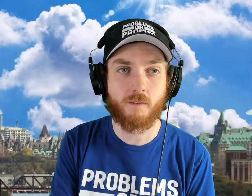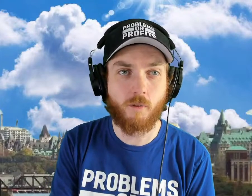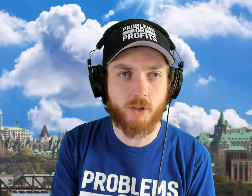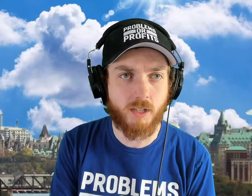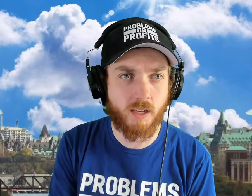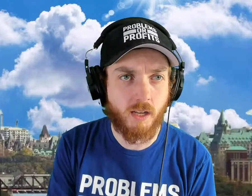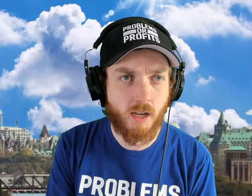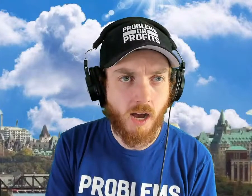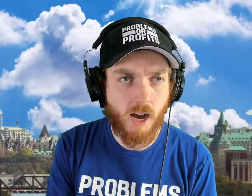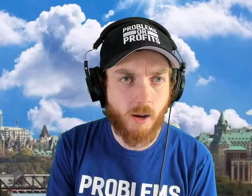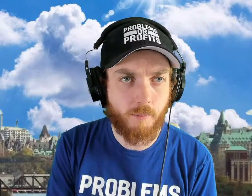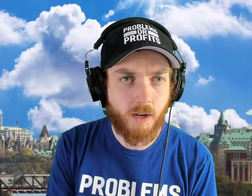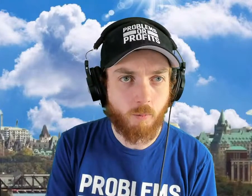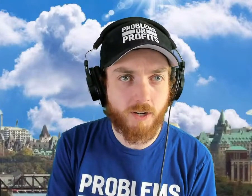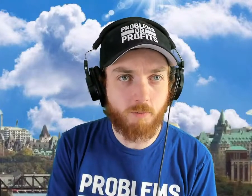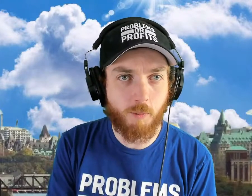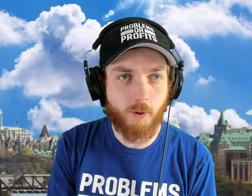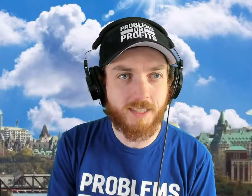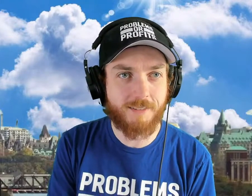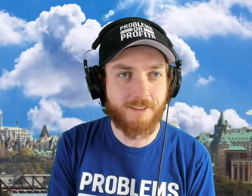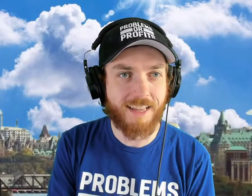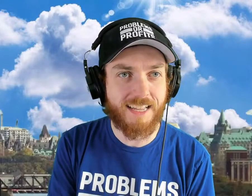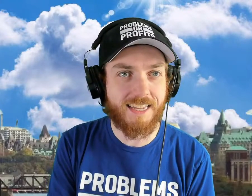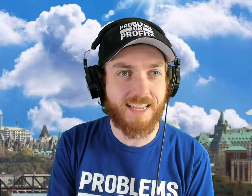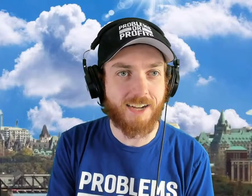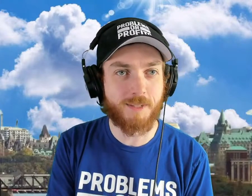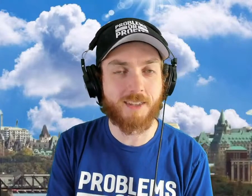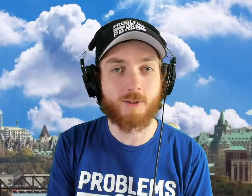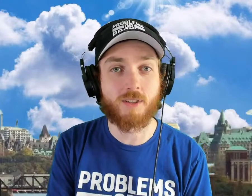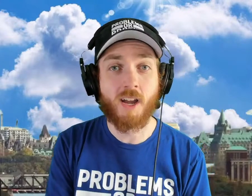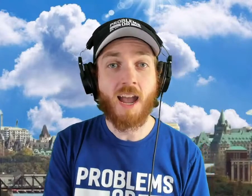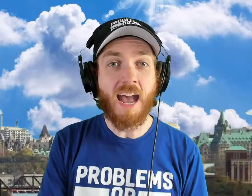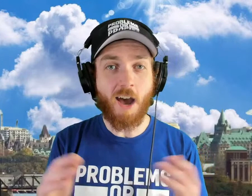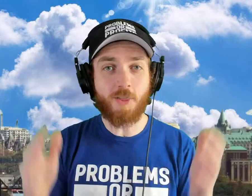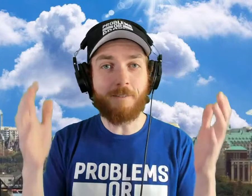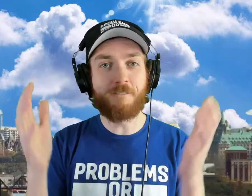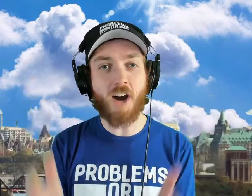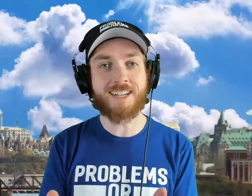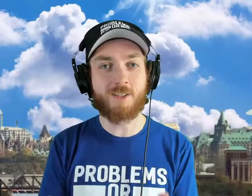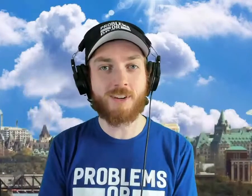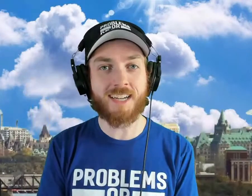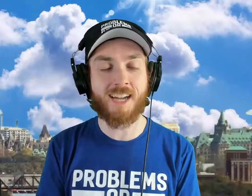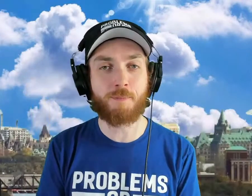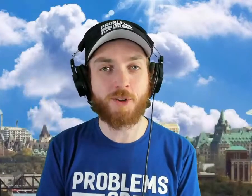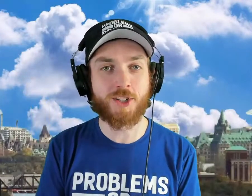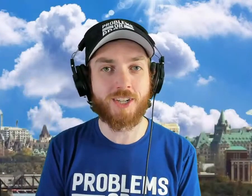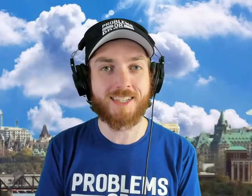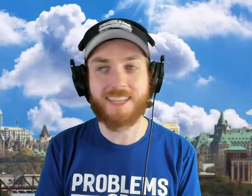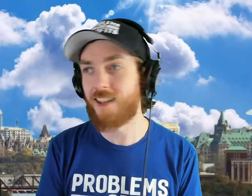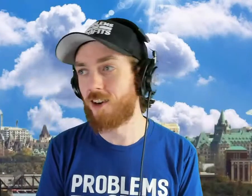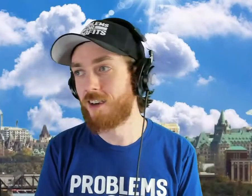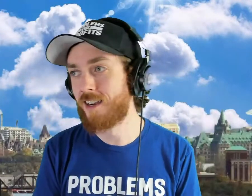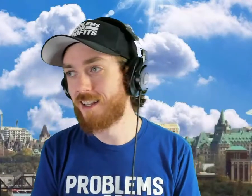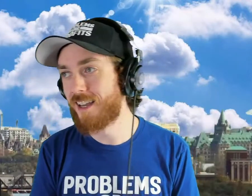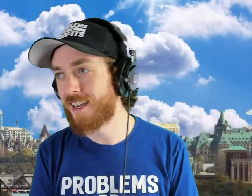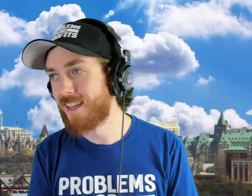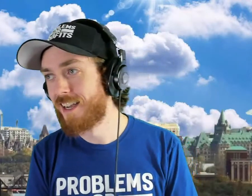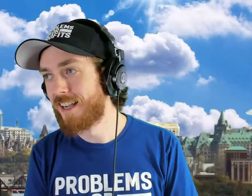so unfortunate. We're getting reports they delayed the announcement to 3:30. How the fuck can you guys not pull this shit